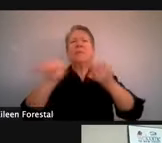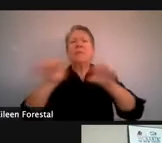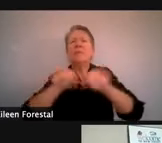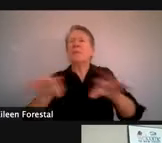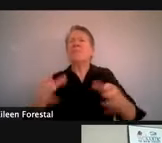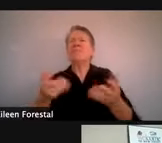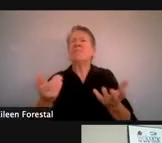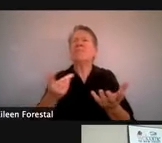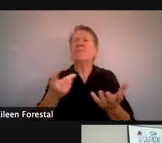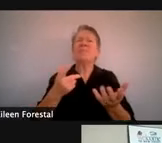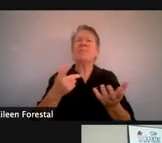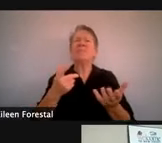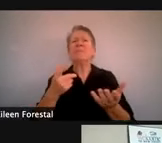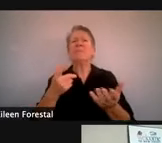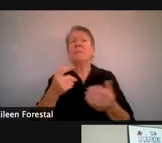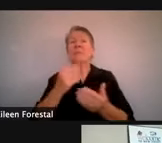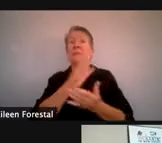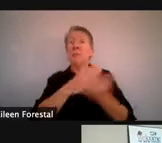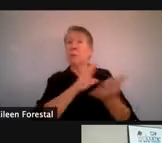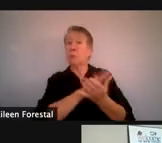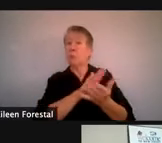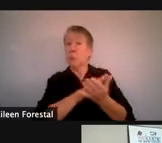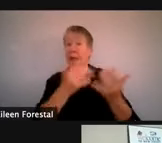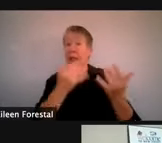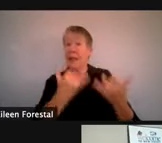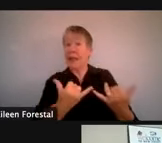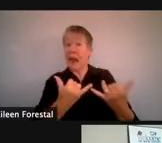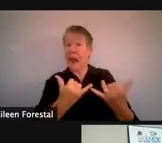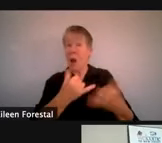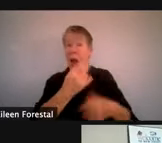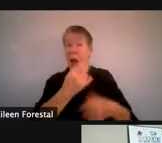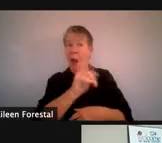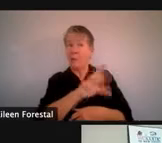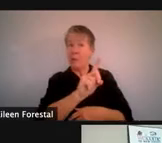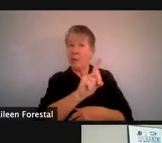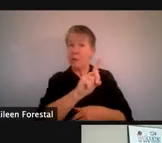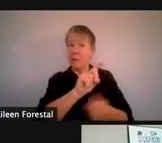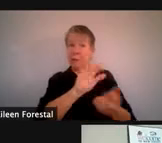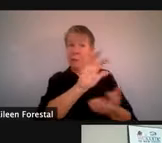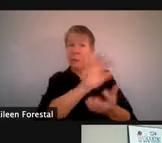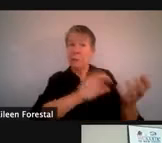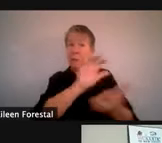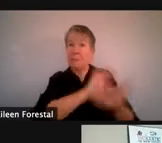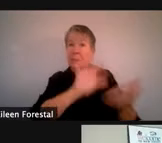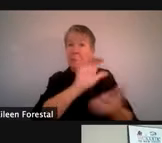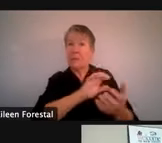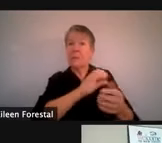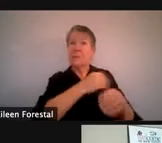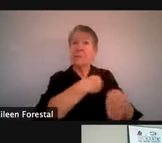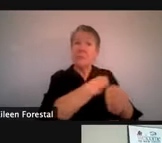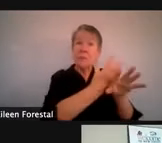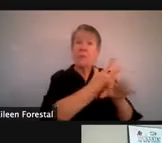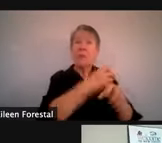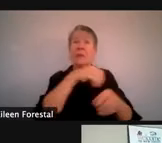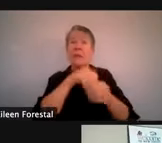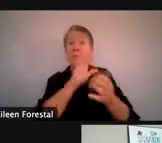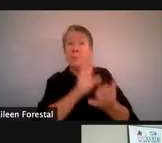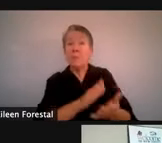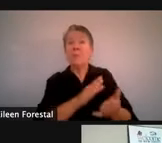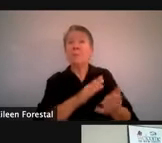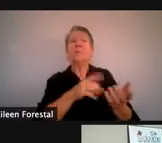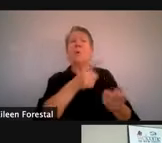are hybrid to go fully in person, much like the schools that the smallest bucket